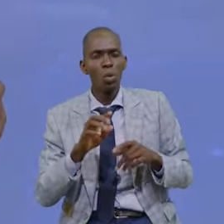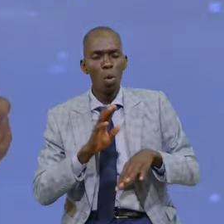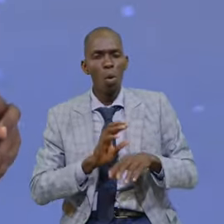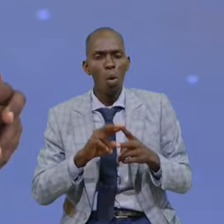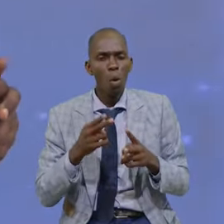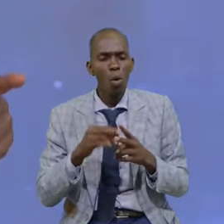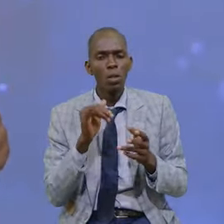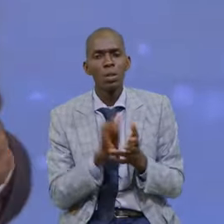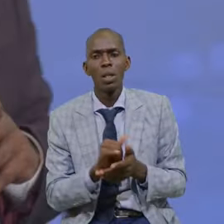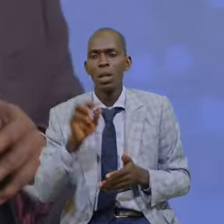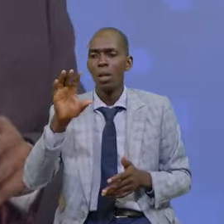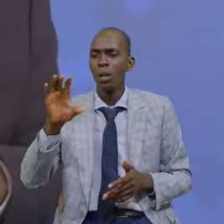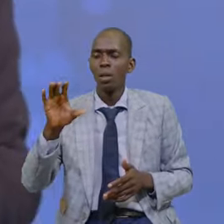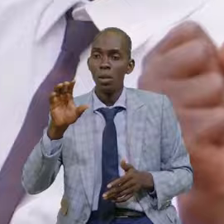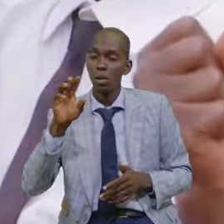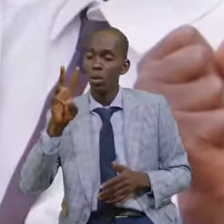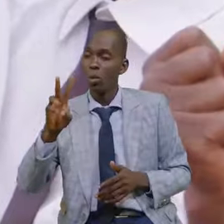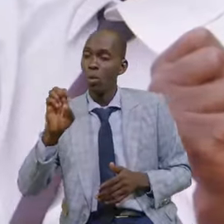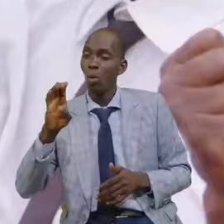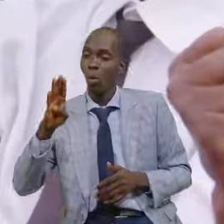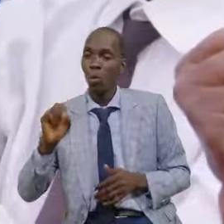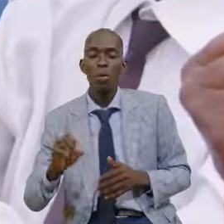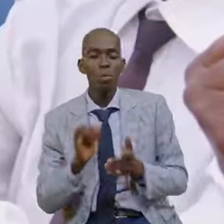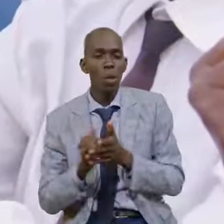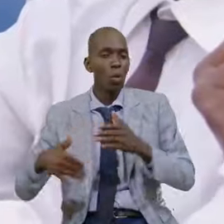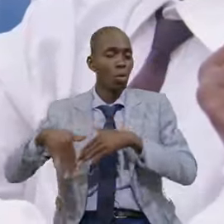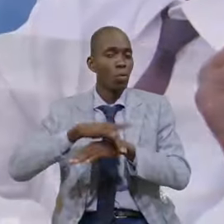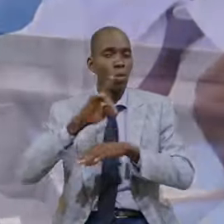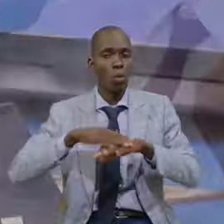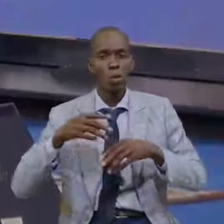will see them no more. And those